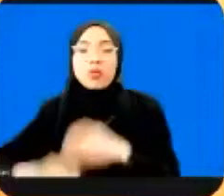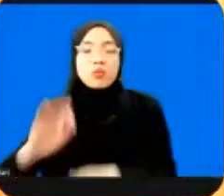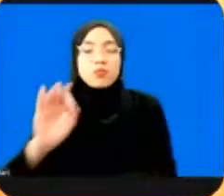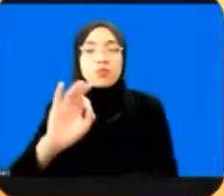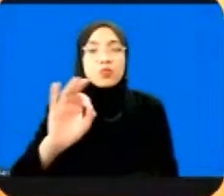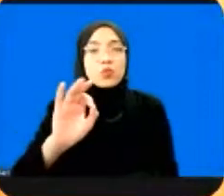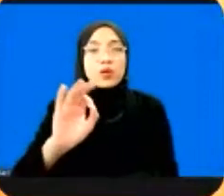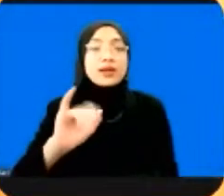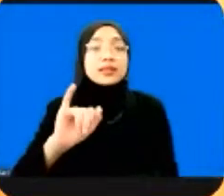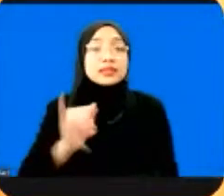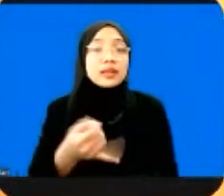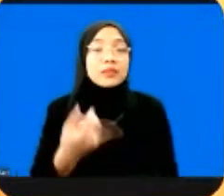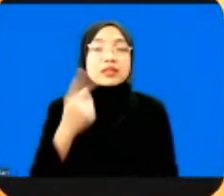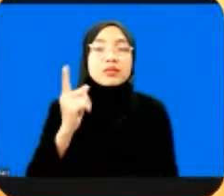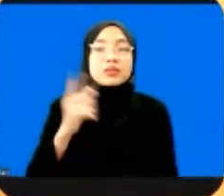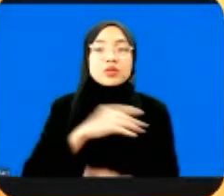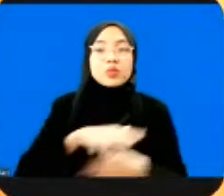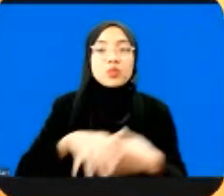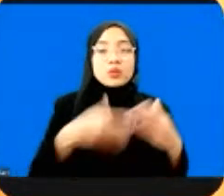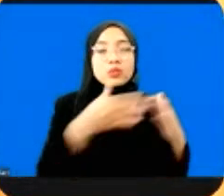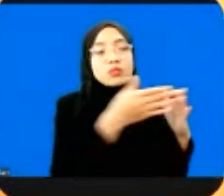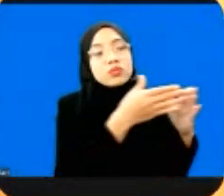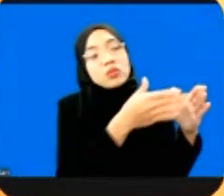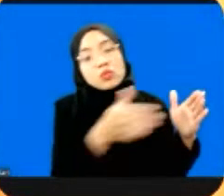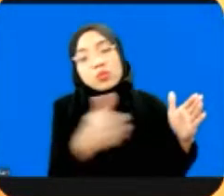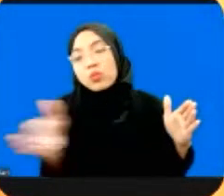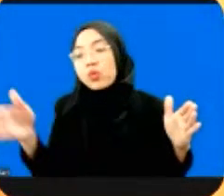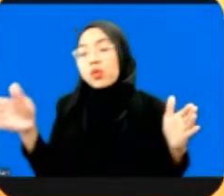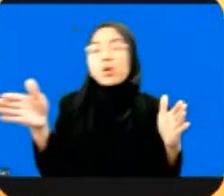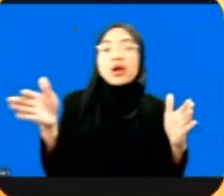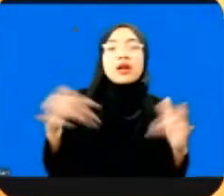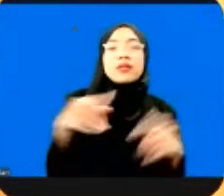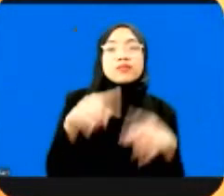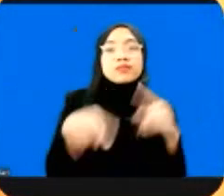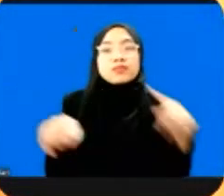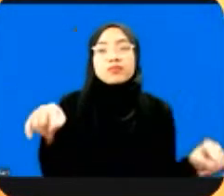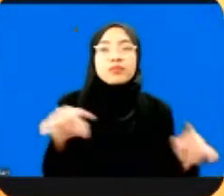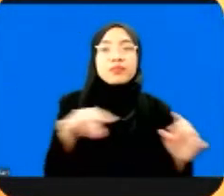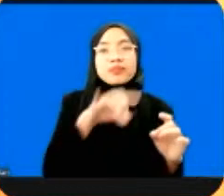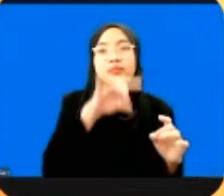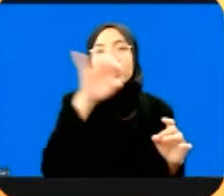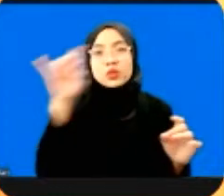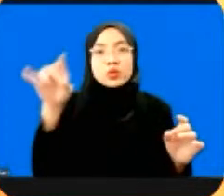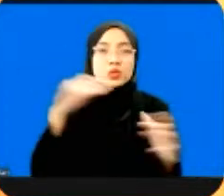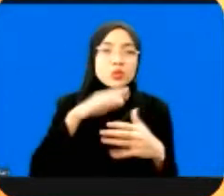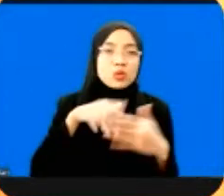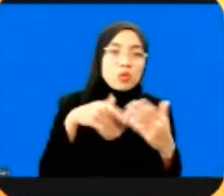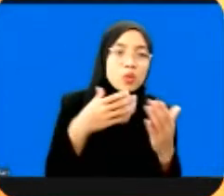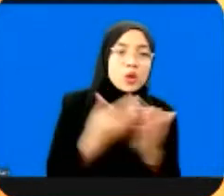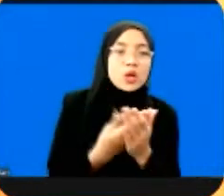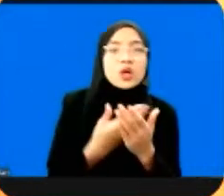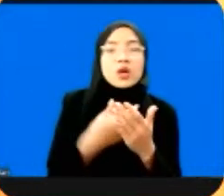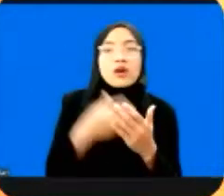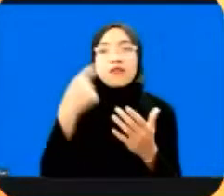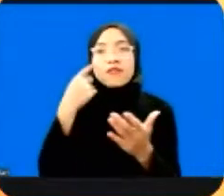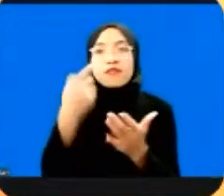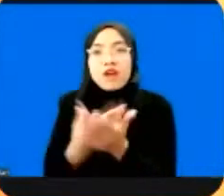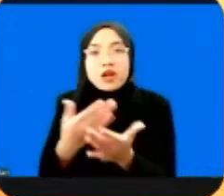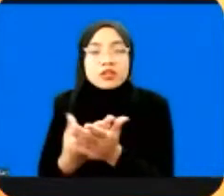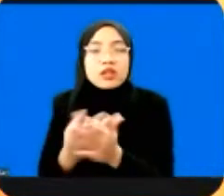secrecy that reporters, people, ordinary people have no access to. So any attempt